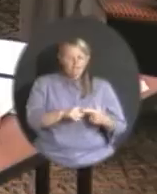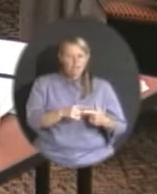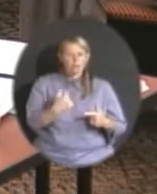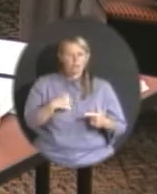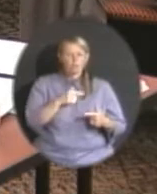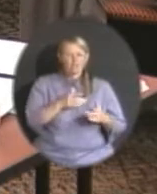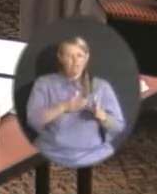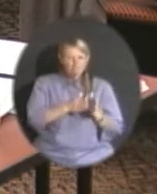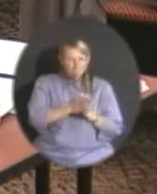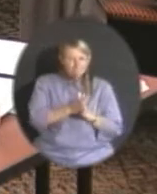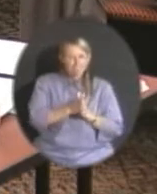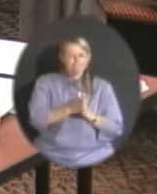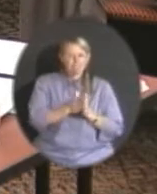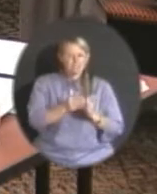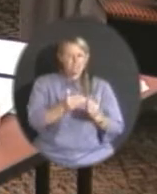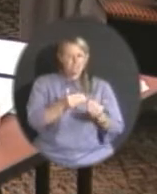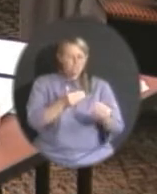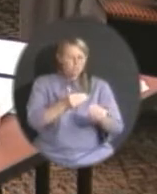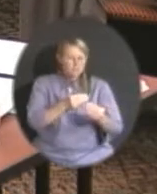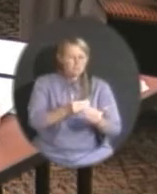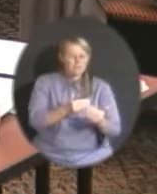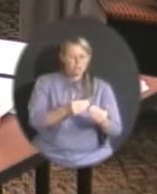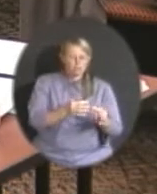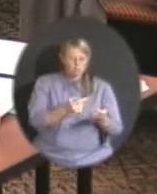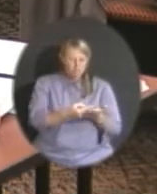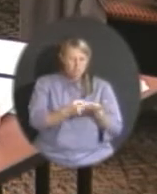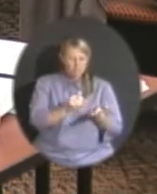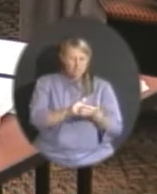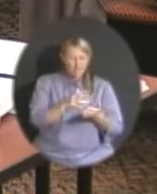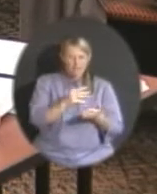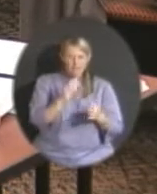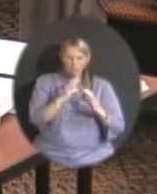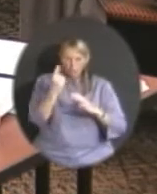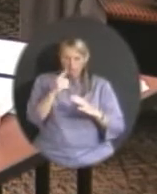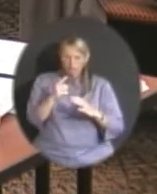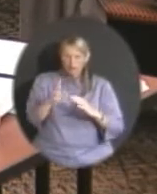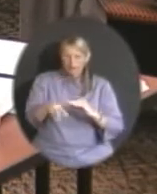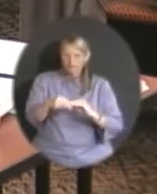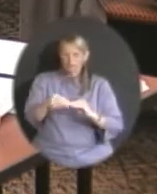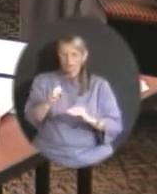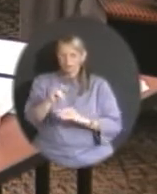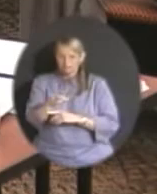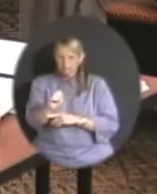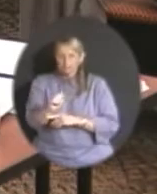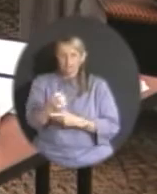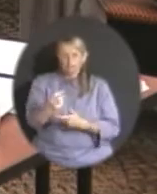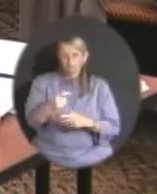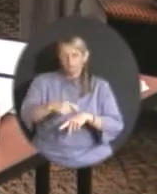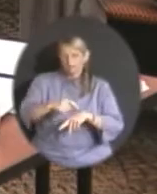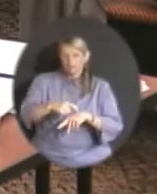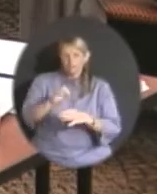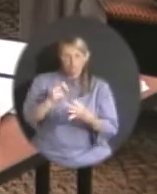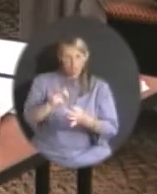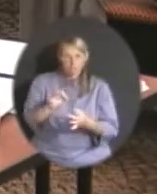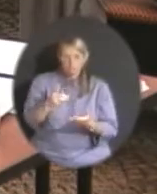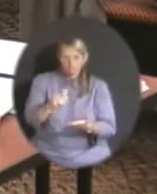and the need for an additional sale sometime next year. So the timing's perfect. Okay,